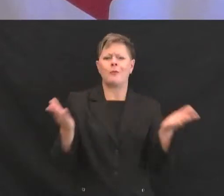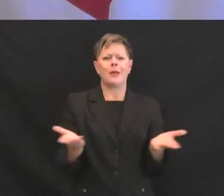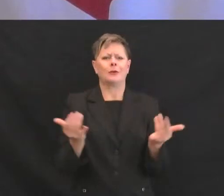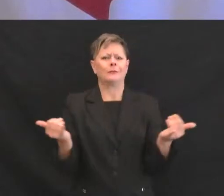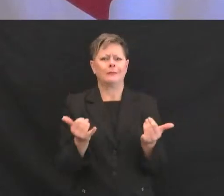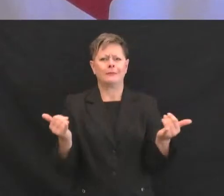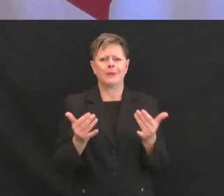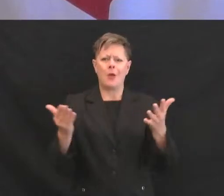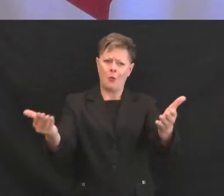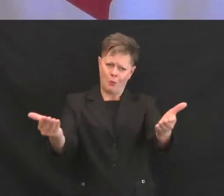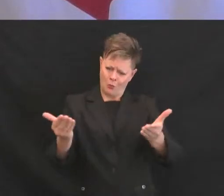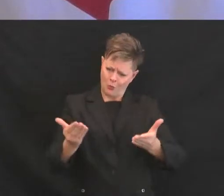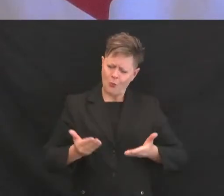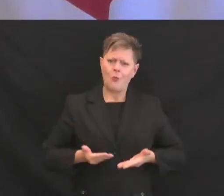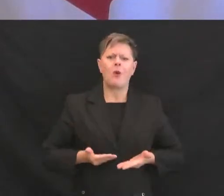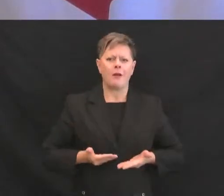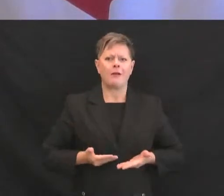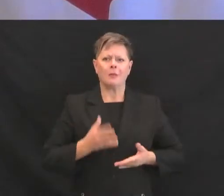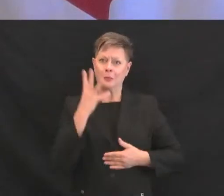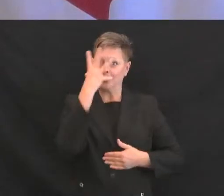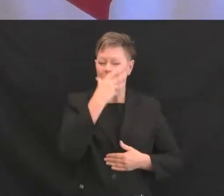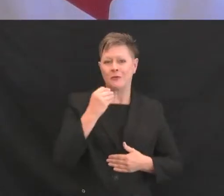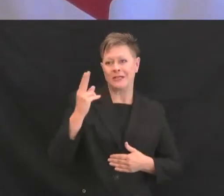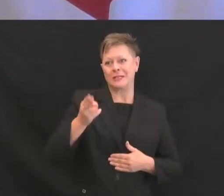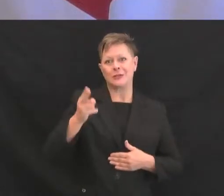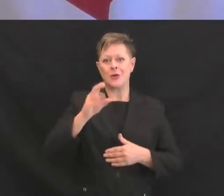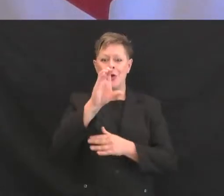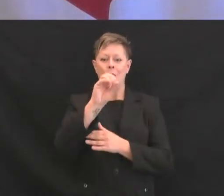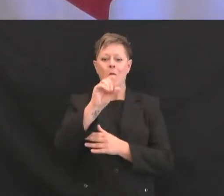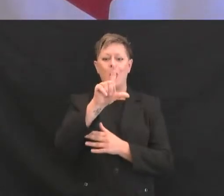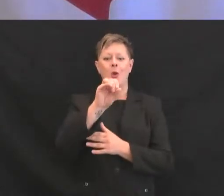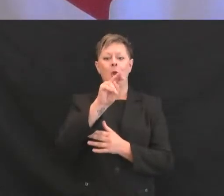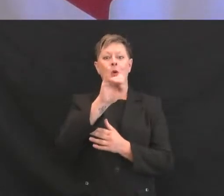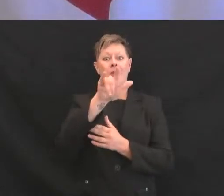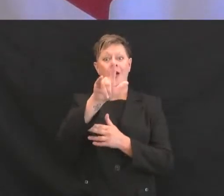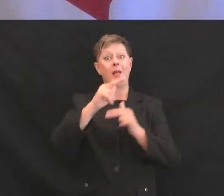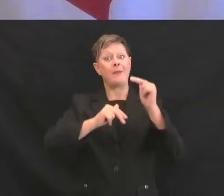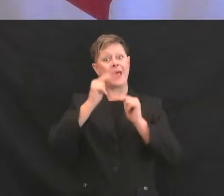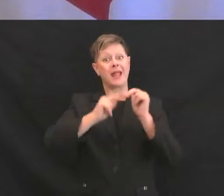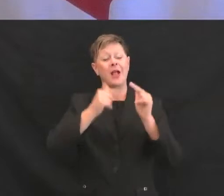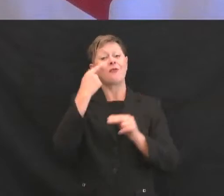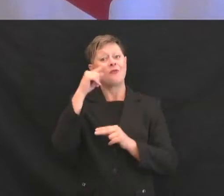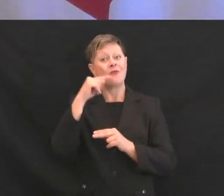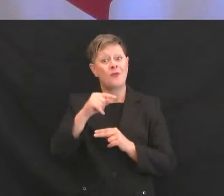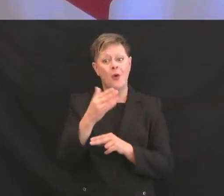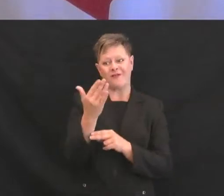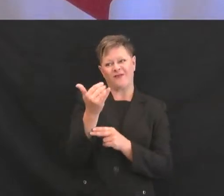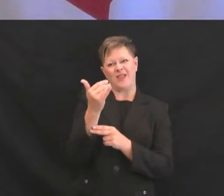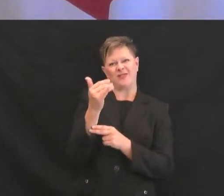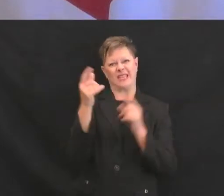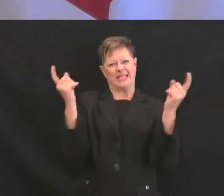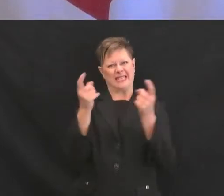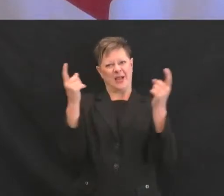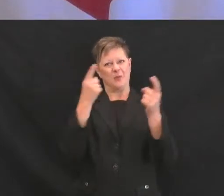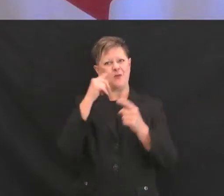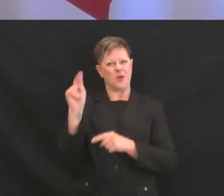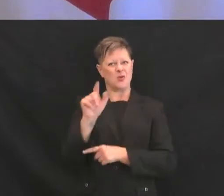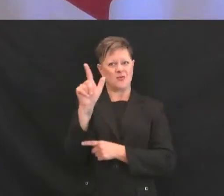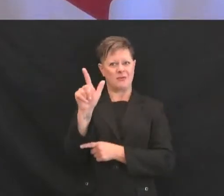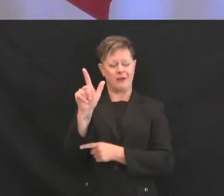Welcome to the beautiful and historic Colonial building for the 15th investiture of the Order of Newfoundland and